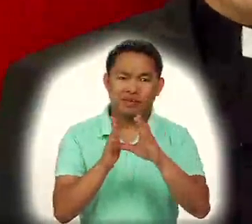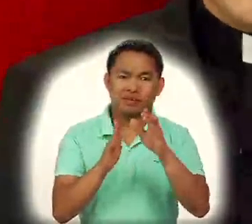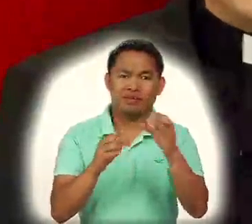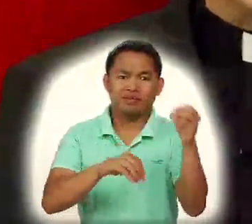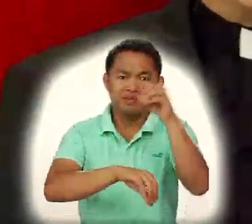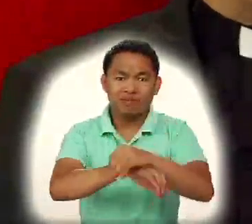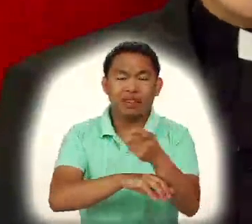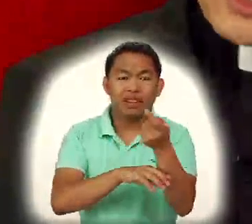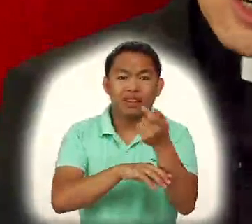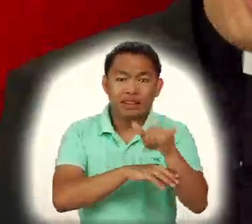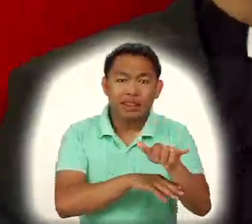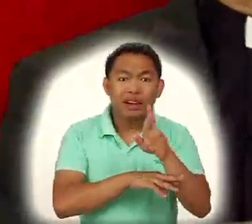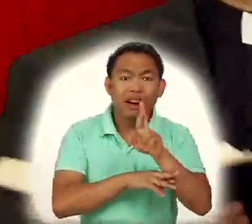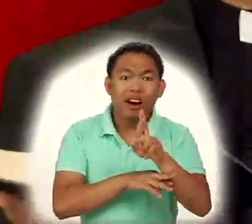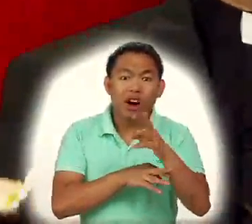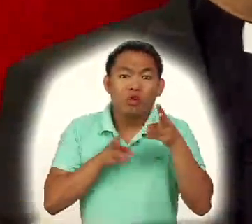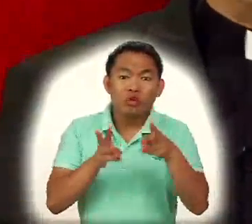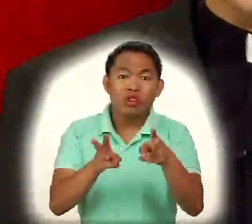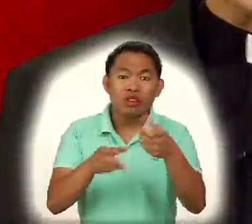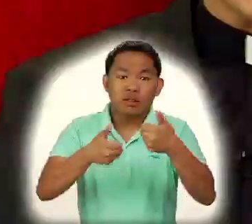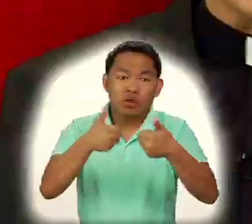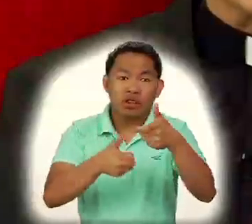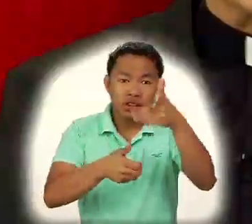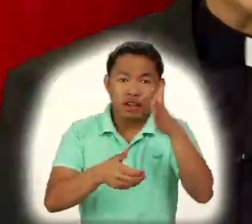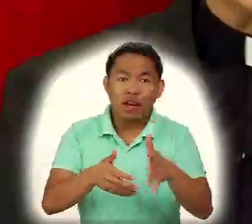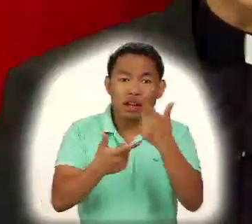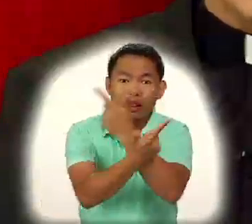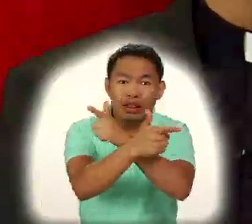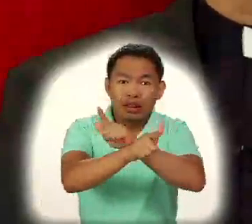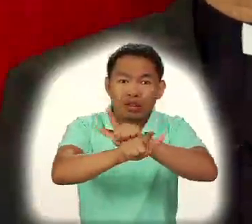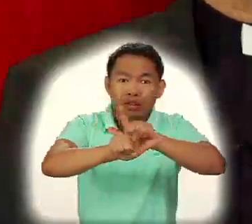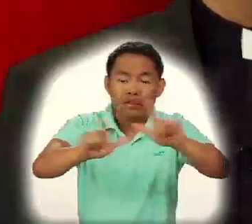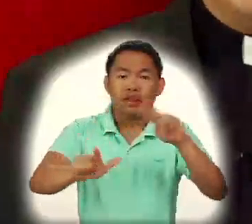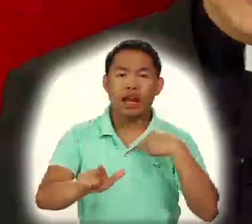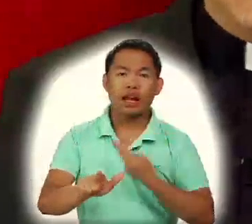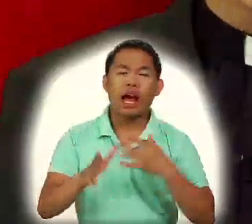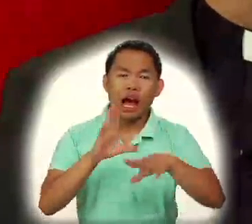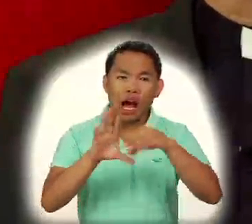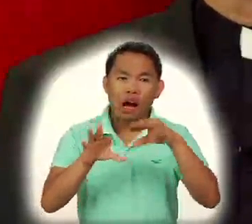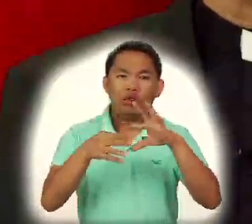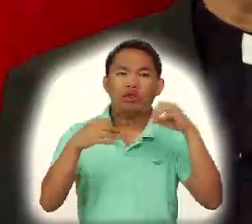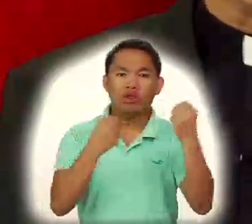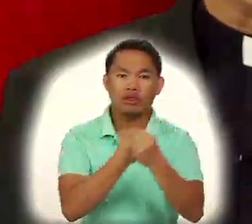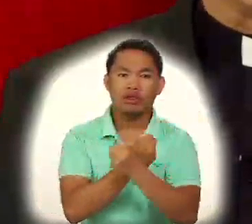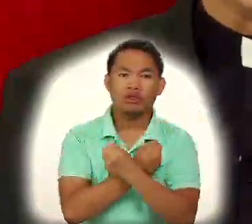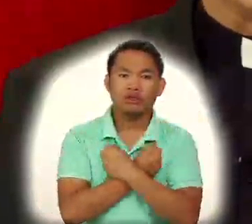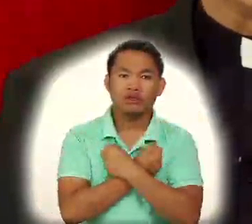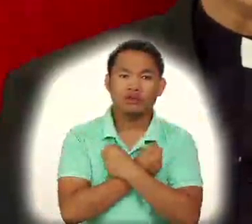They are ways by which God liberates us out of love.